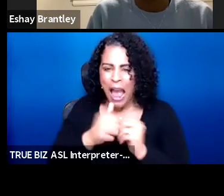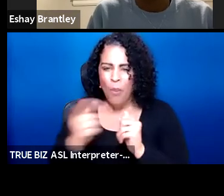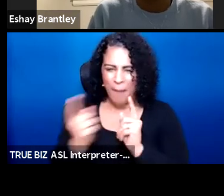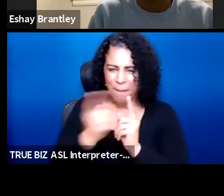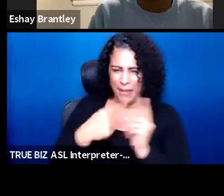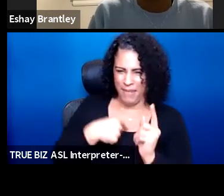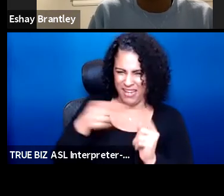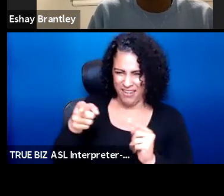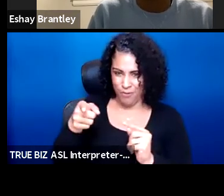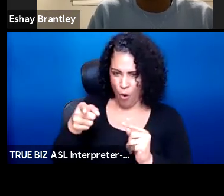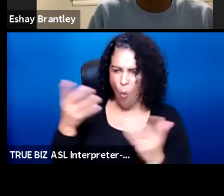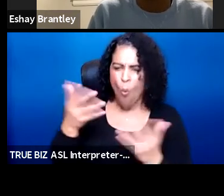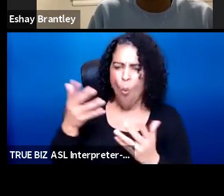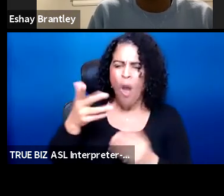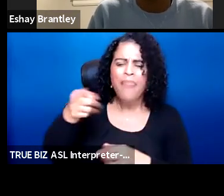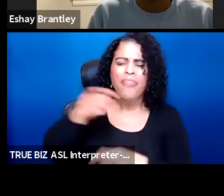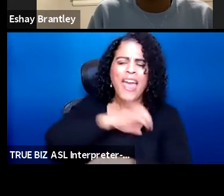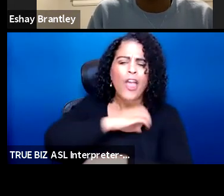so,